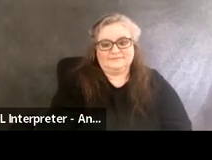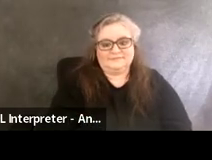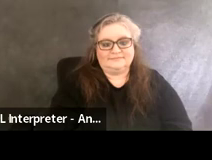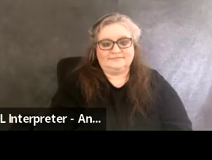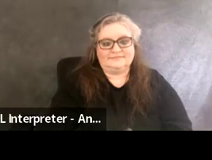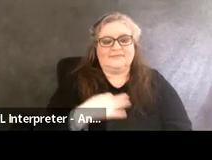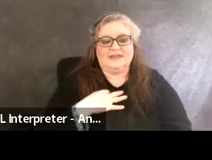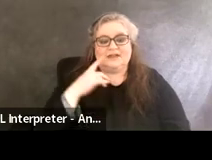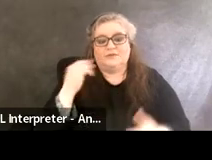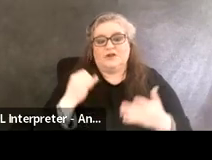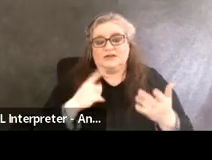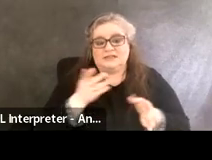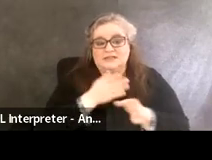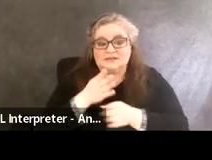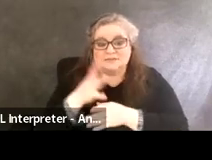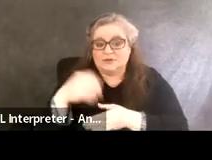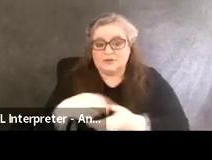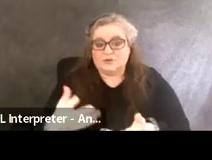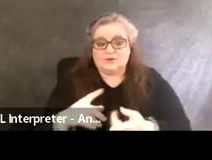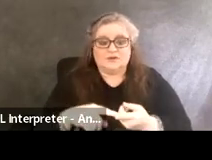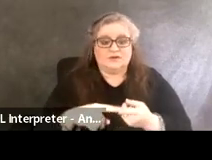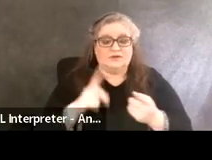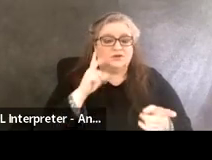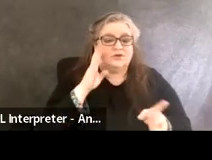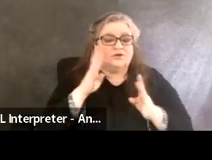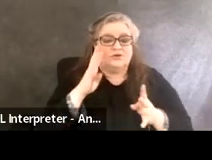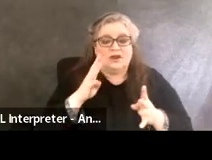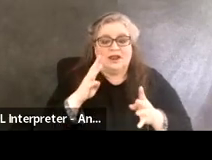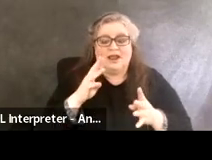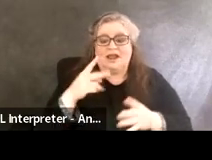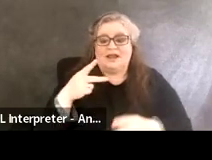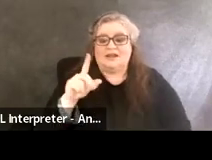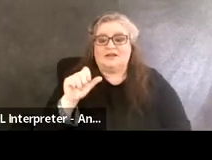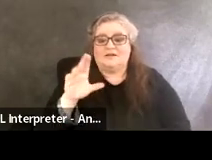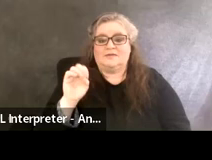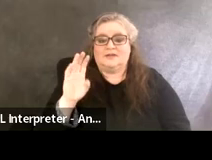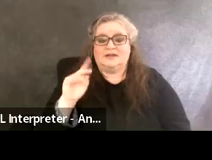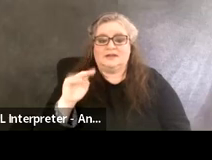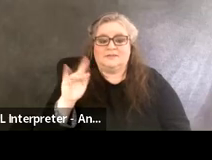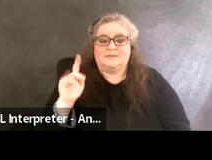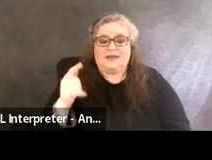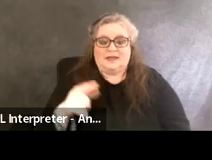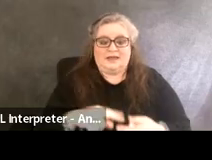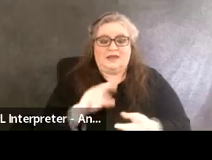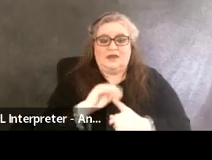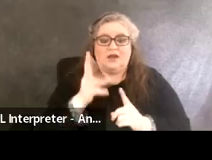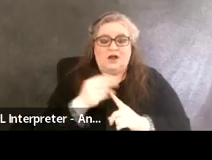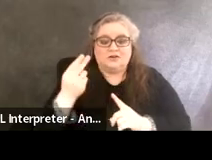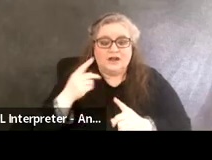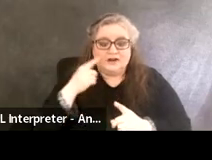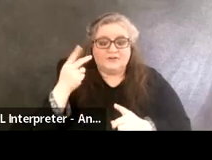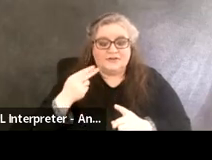Eligible artistic disciplines include the creative placemaking, cultural heritage and history,